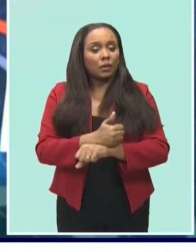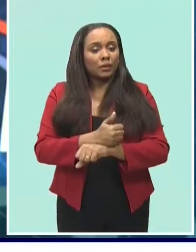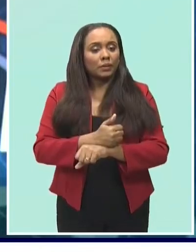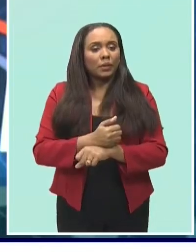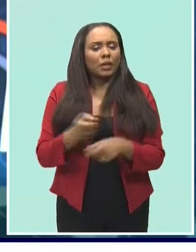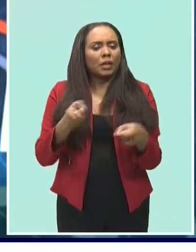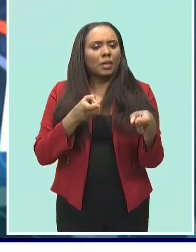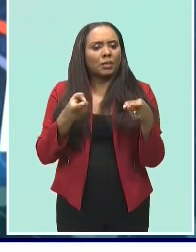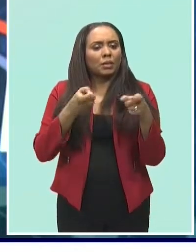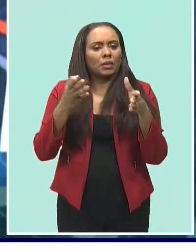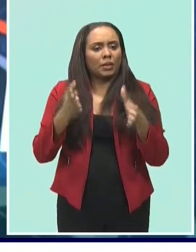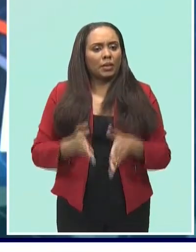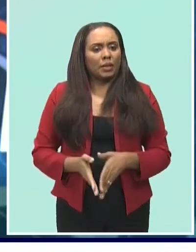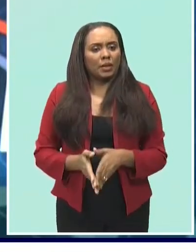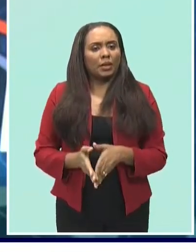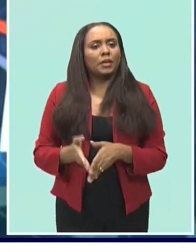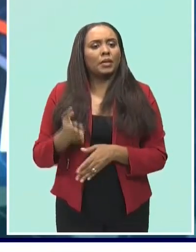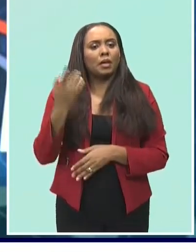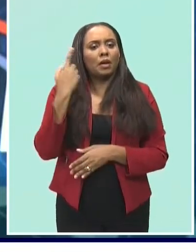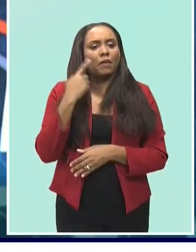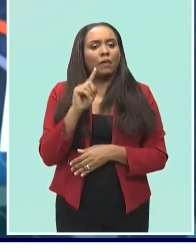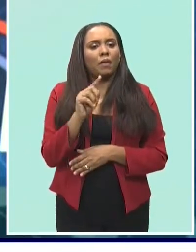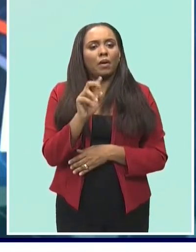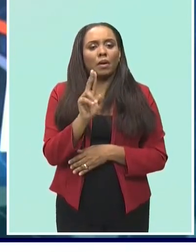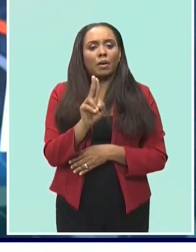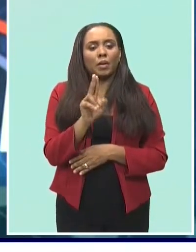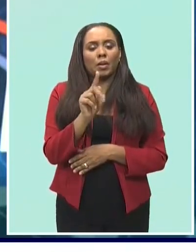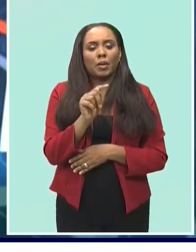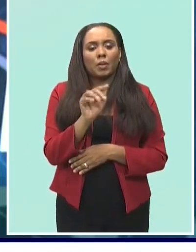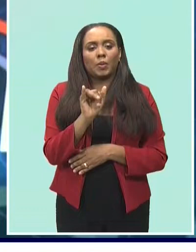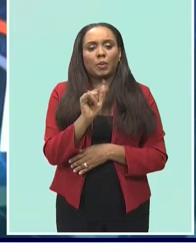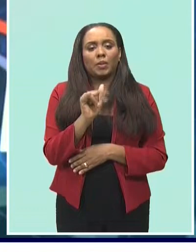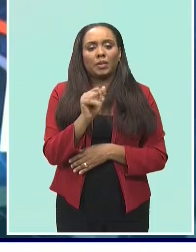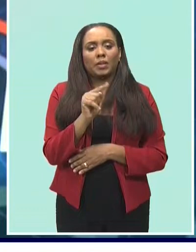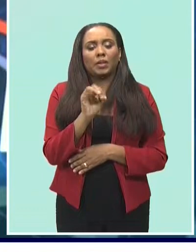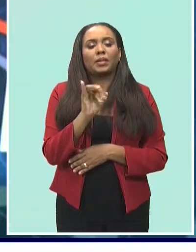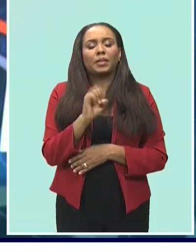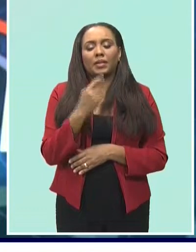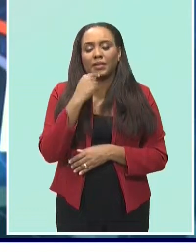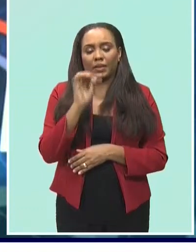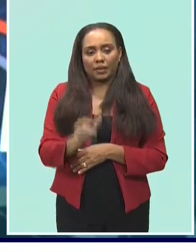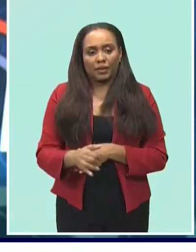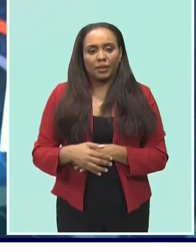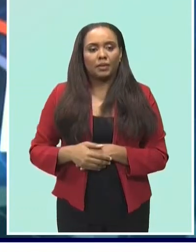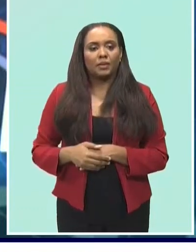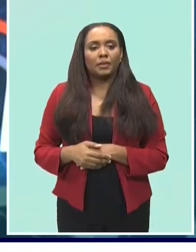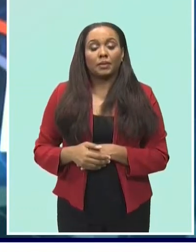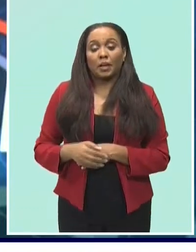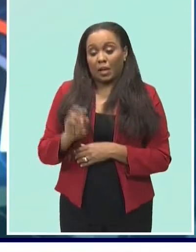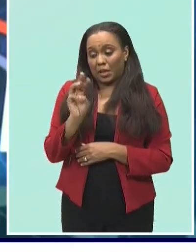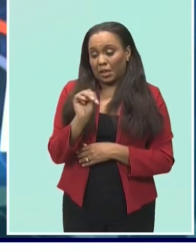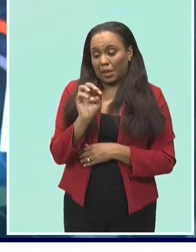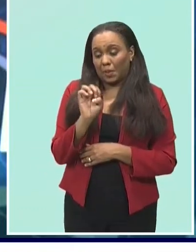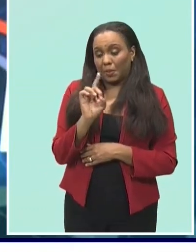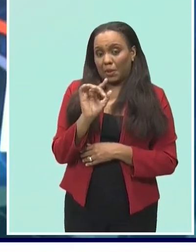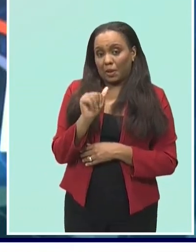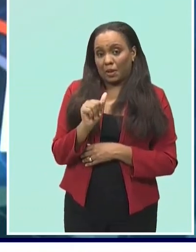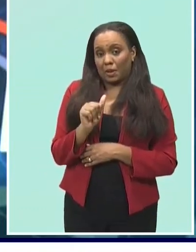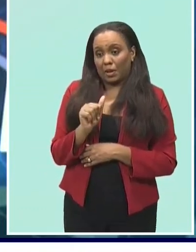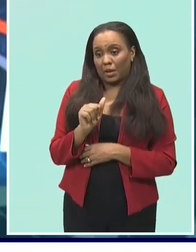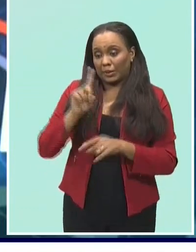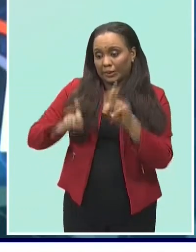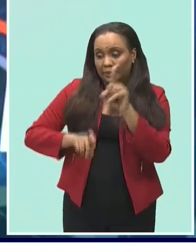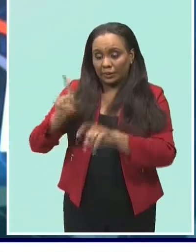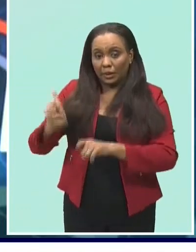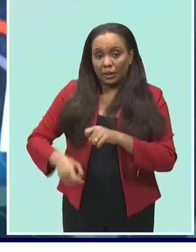Dr. Marcia Atherley Akechi, and she was responding to questions from the media in relation to possible compensation for people who